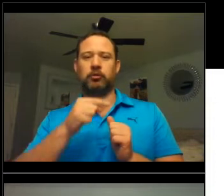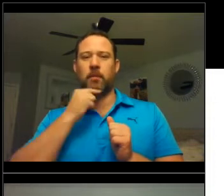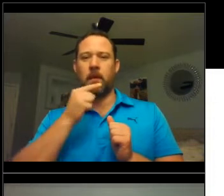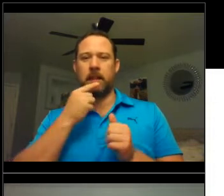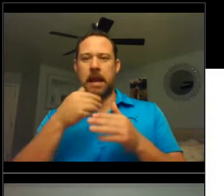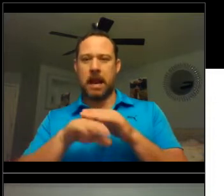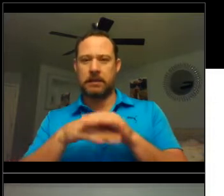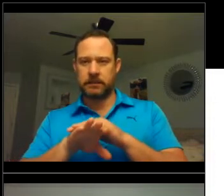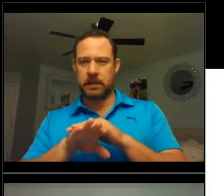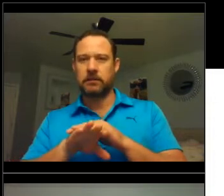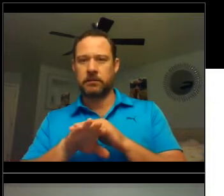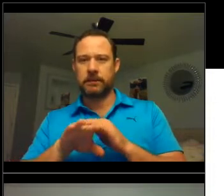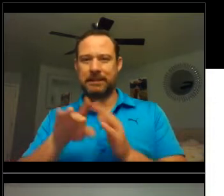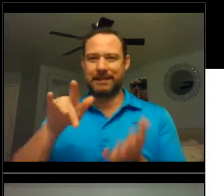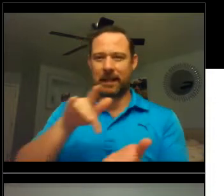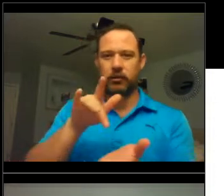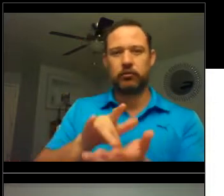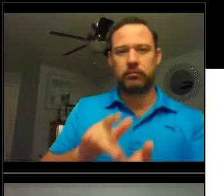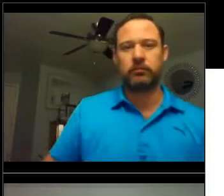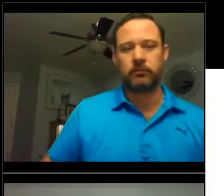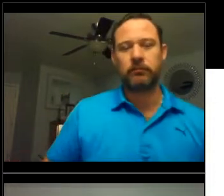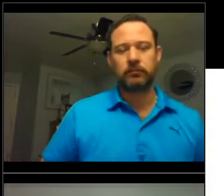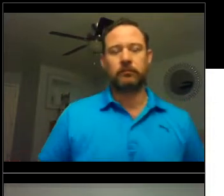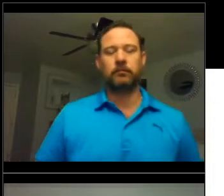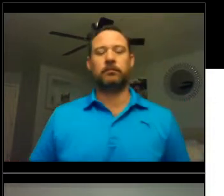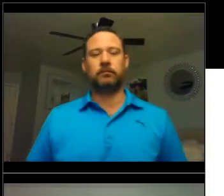is centered.